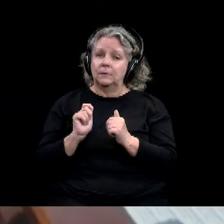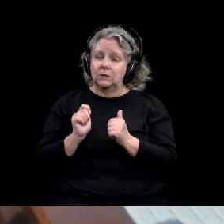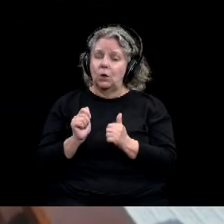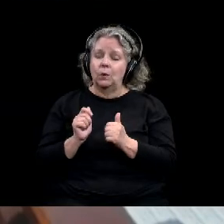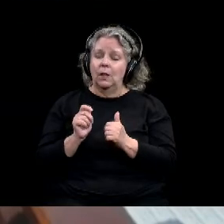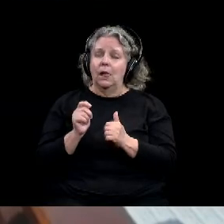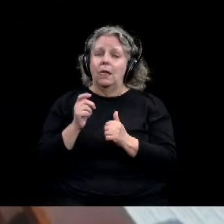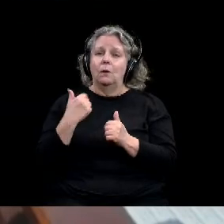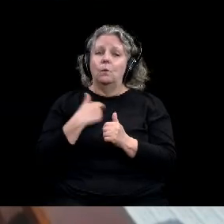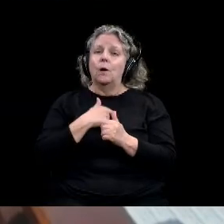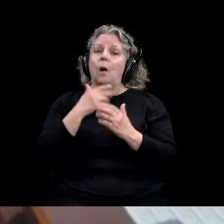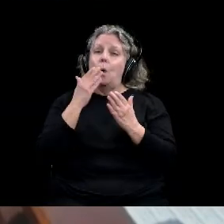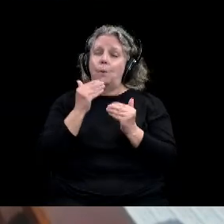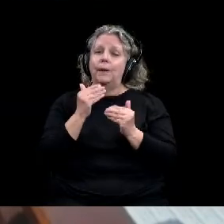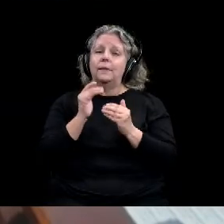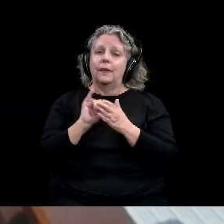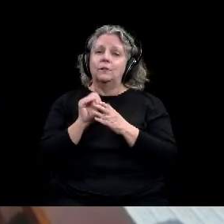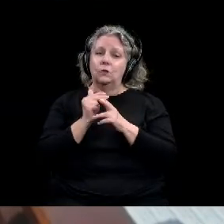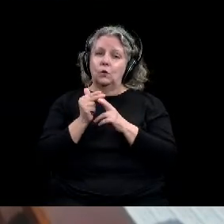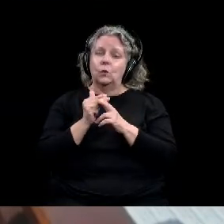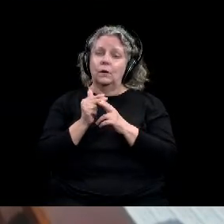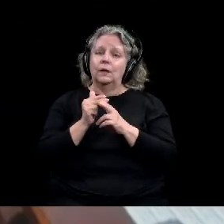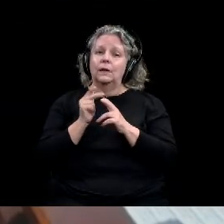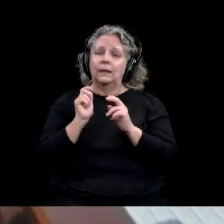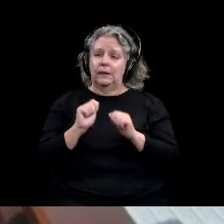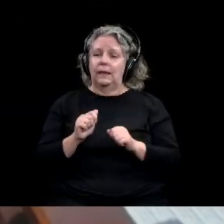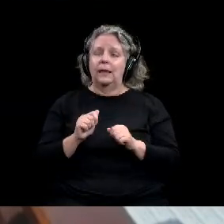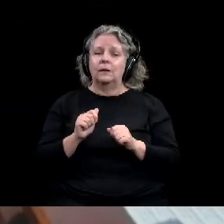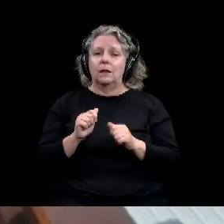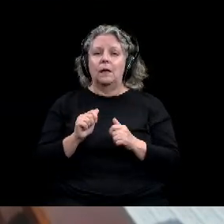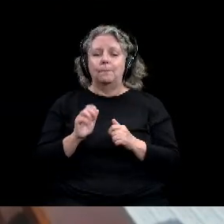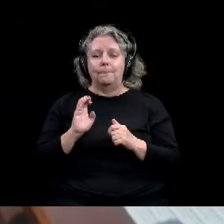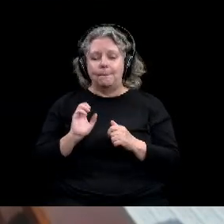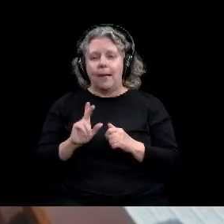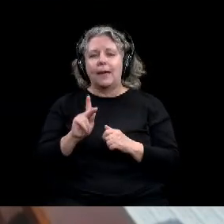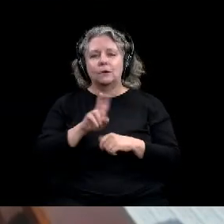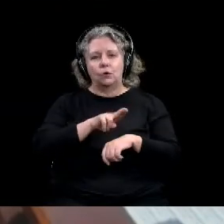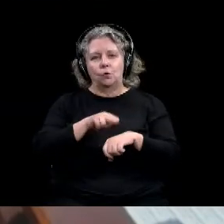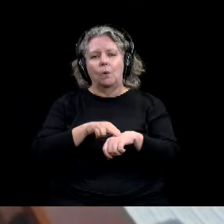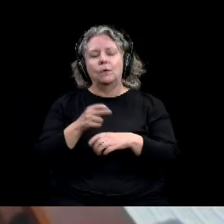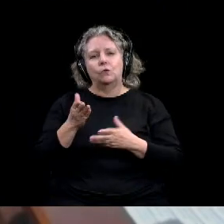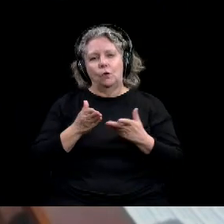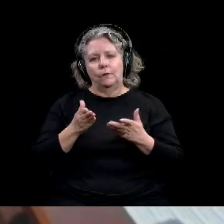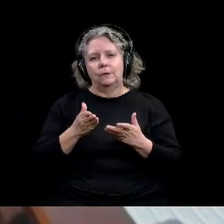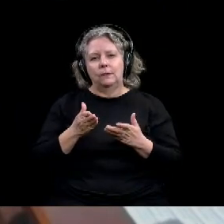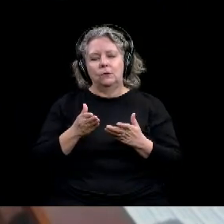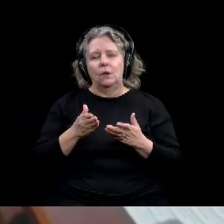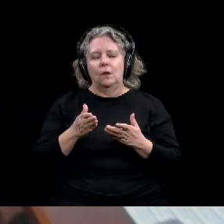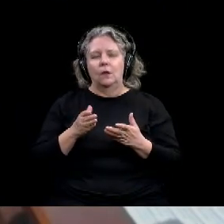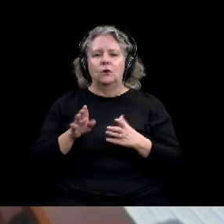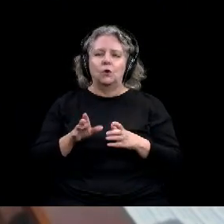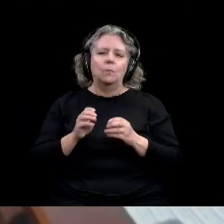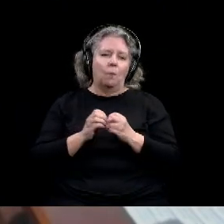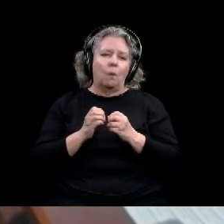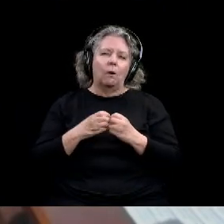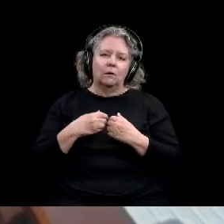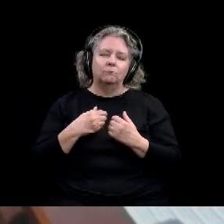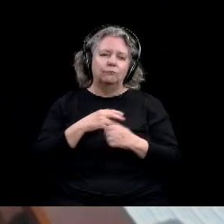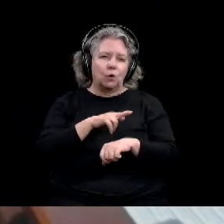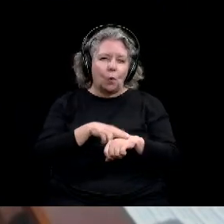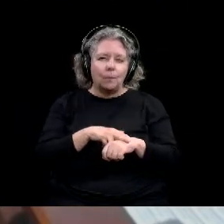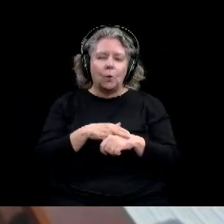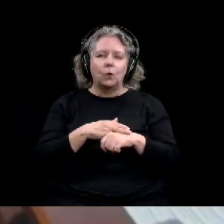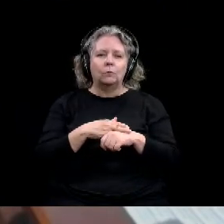would afford us the ability to begin to do some more procedures. We have not done an elective case on our campus since December